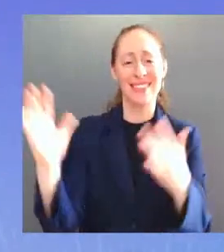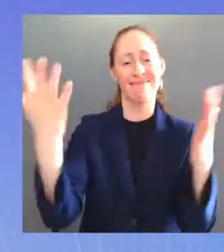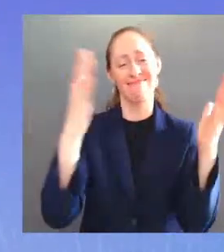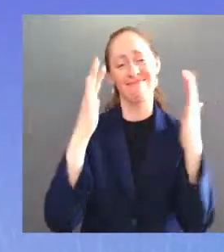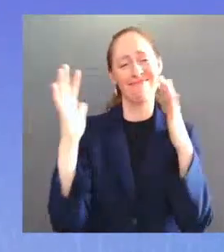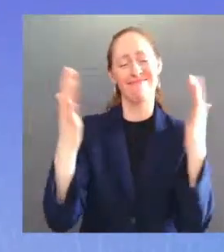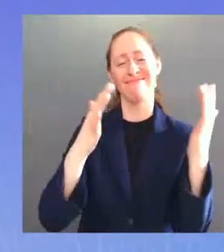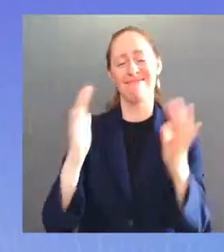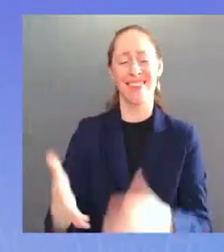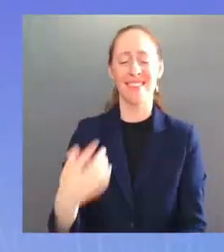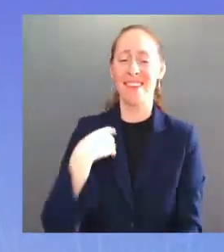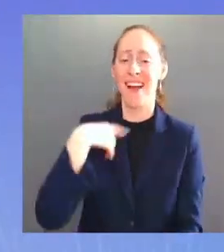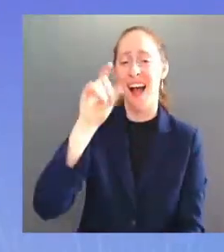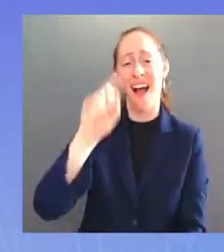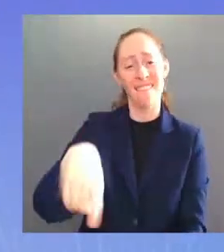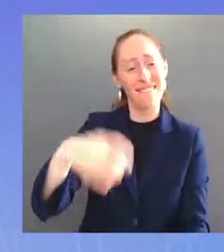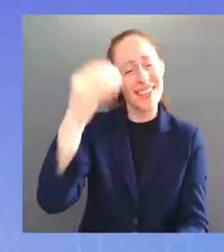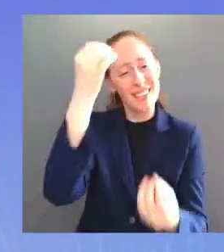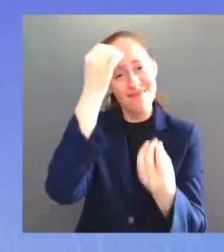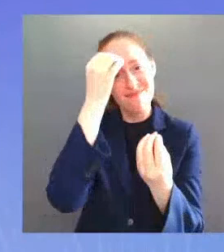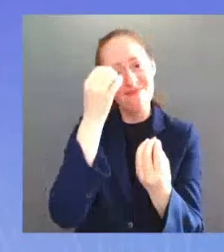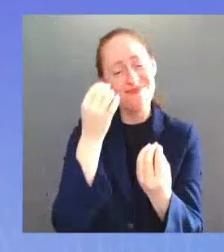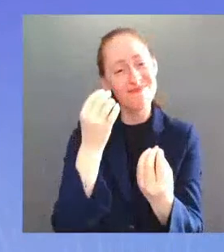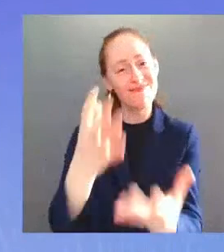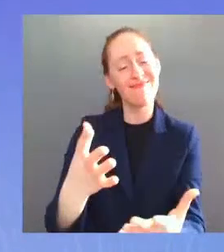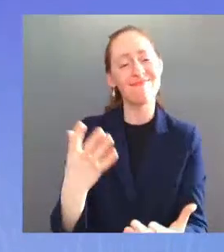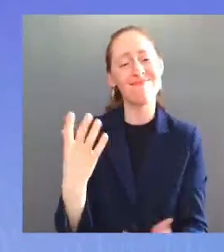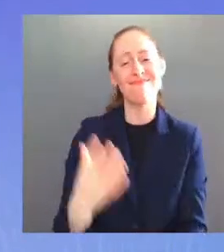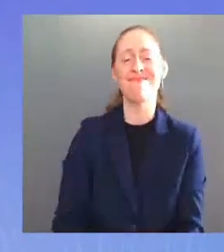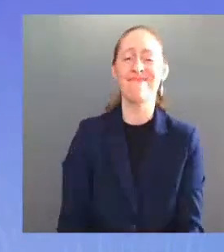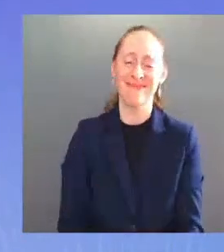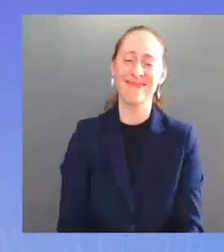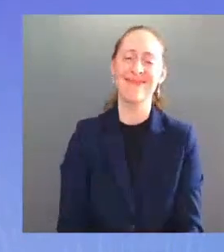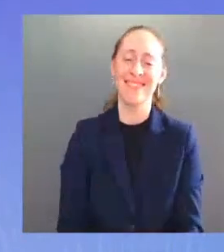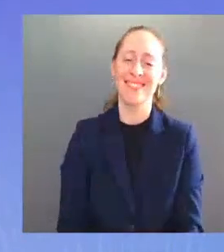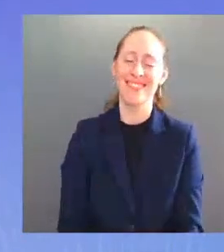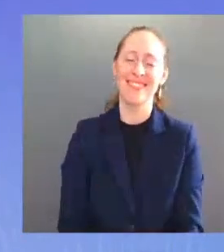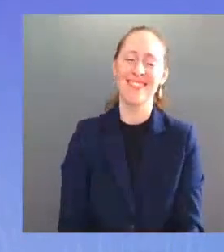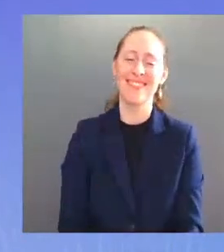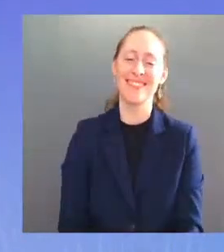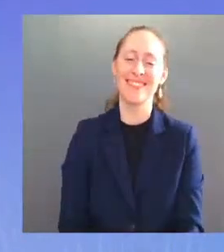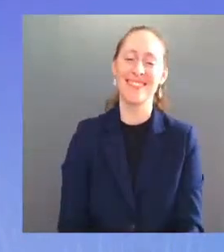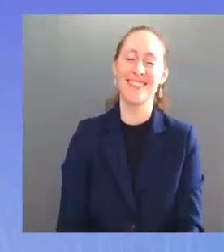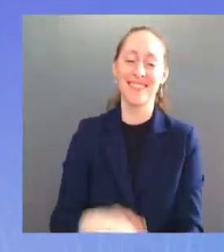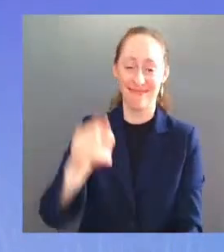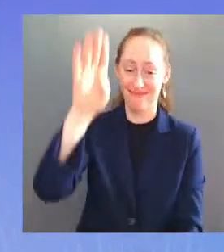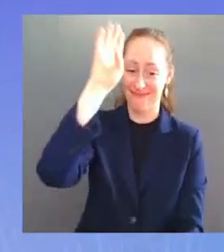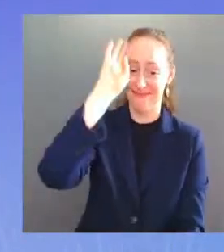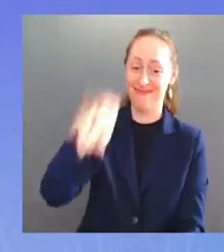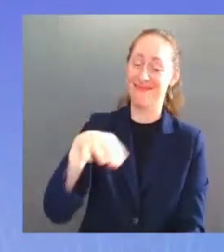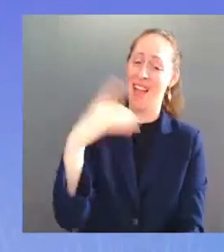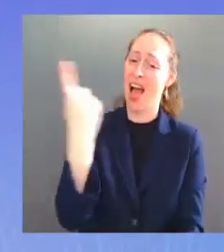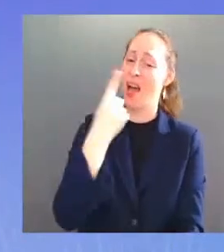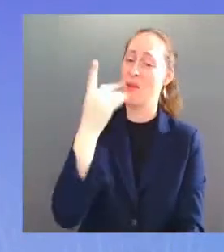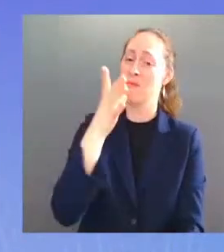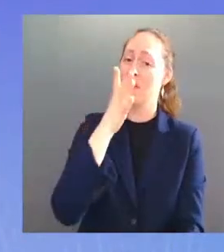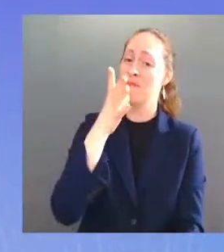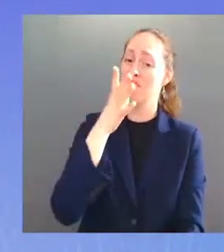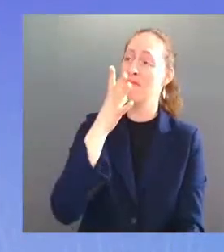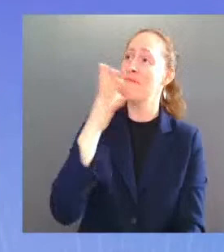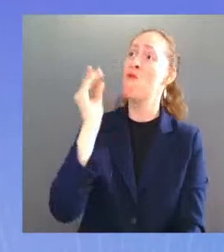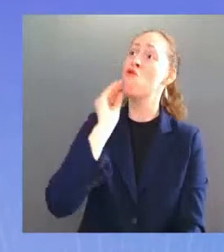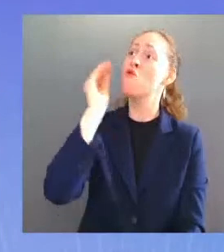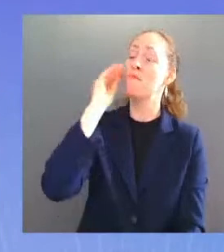as I told Mom's rule in my house. Oh, you not think I'm kidding. I'm not. My mom and